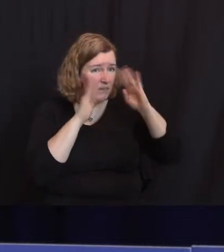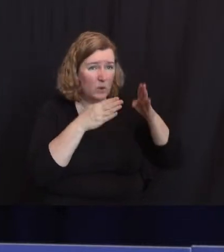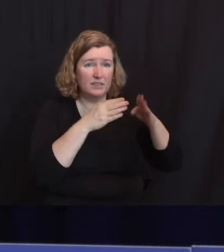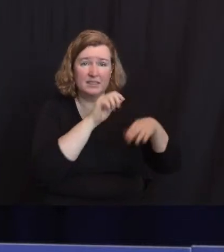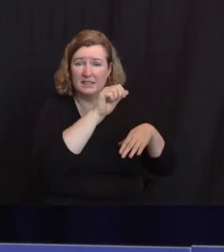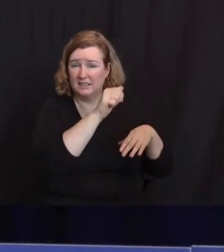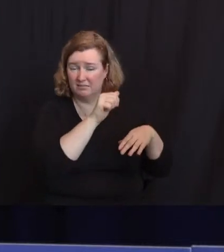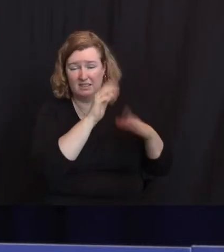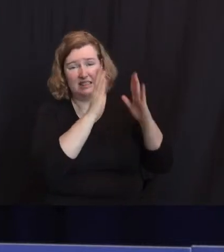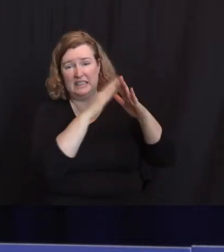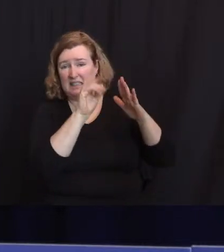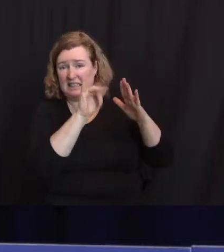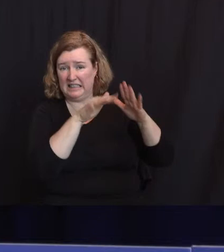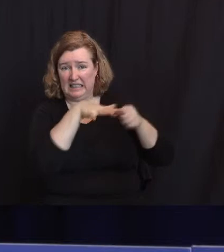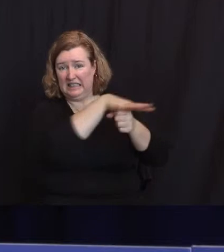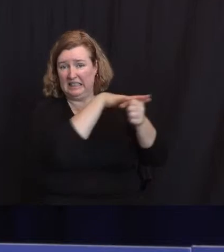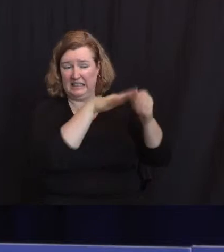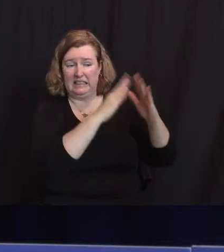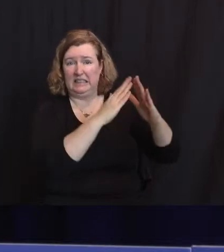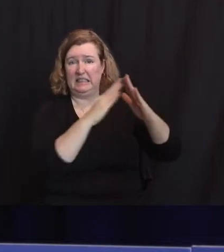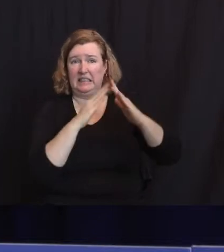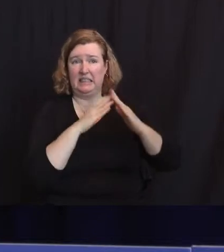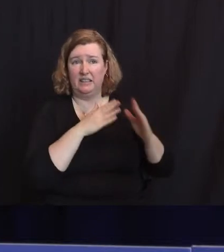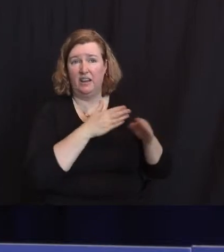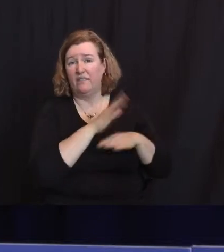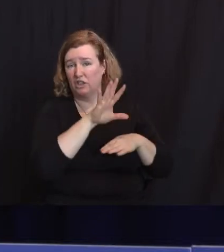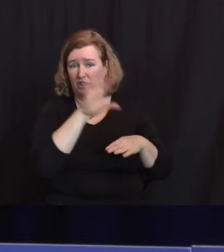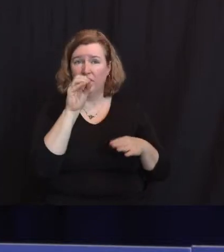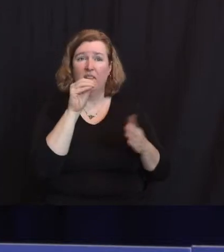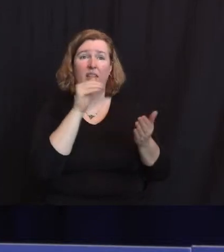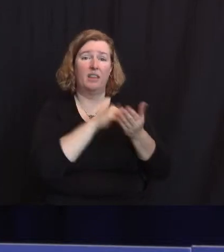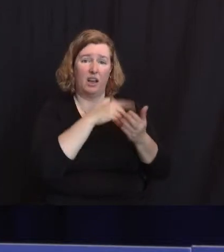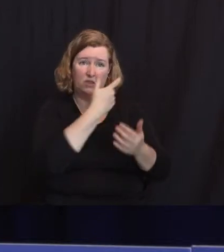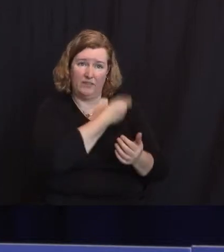than 54,000 doses have been administered at these sites.